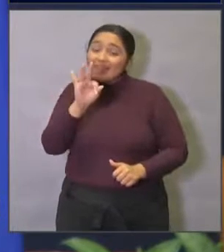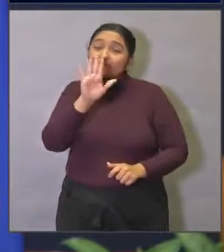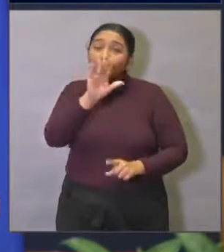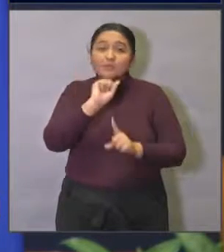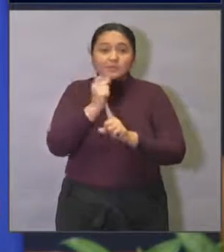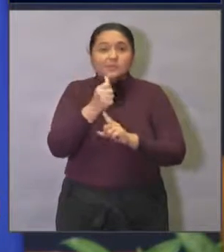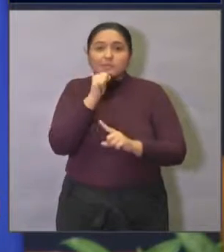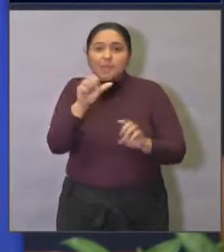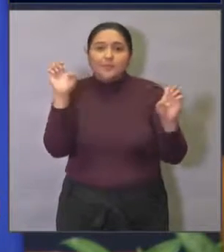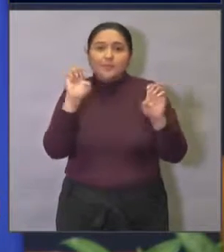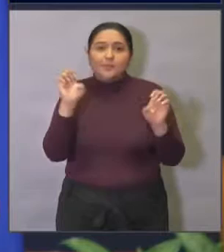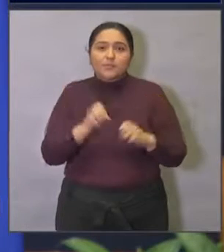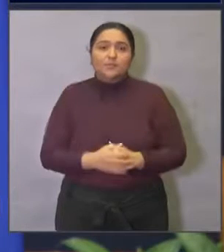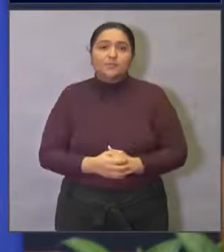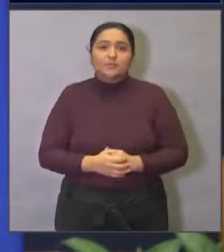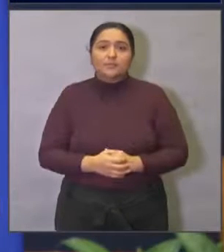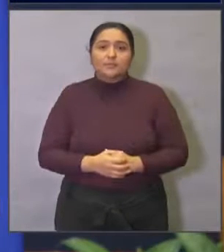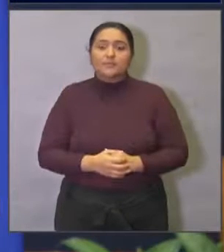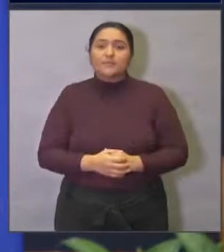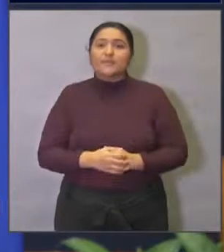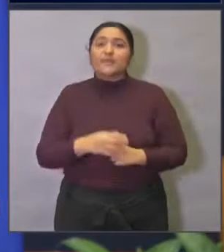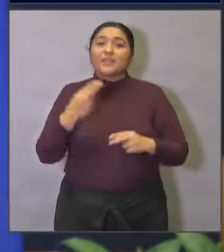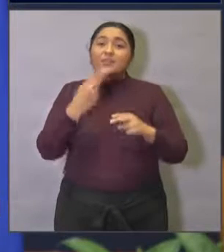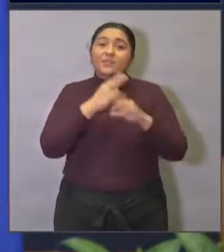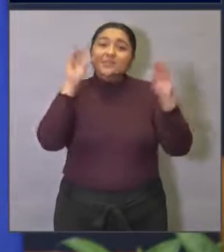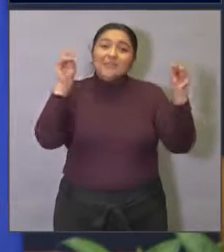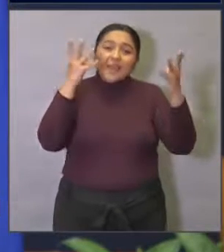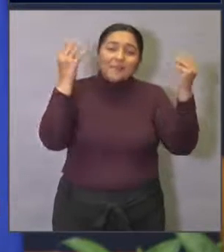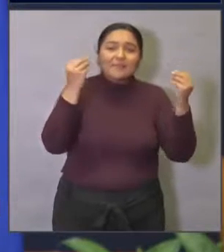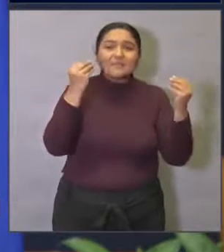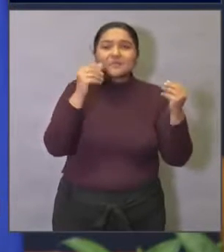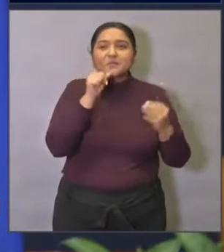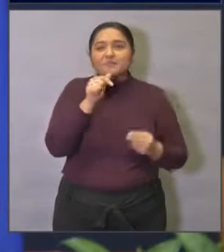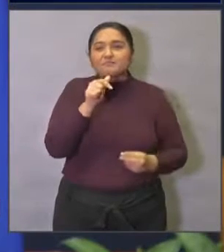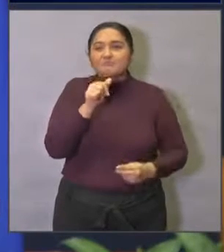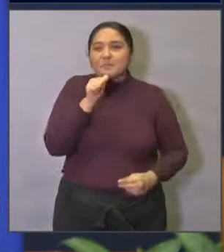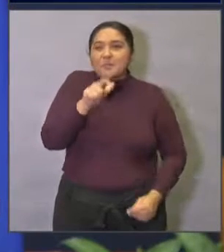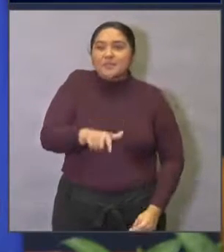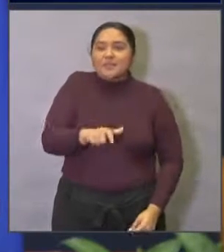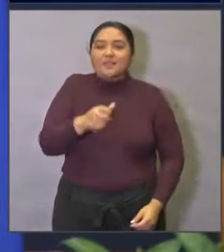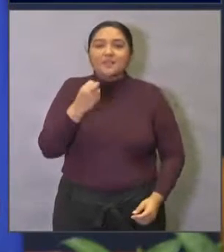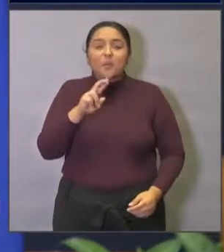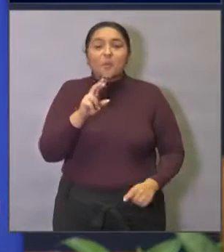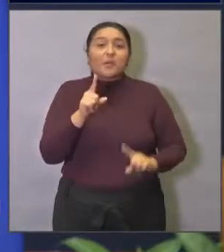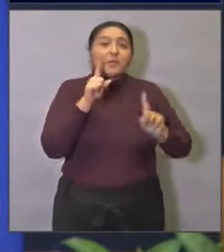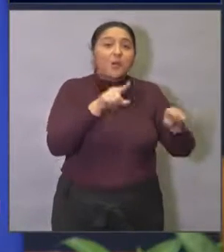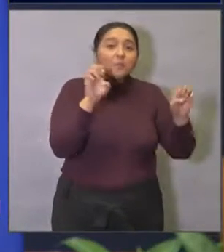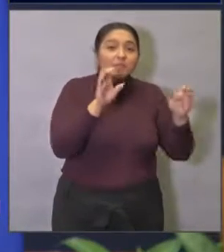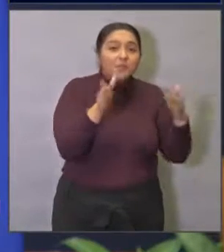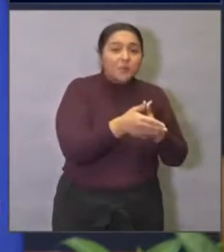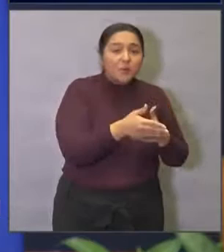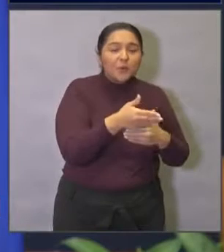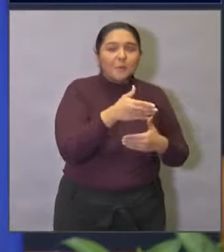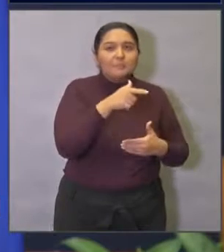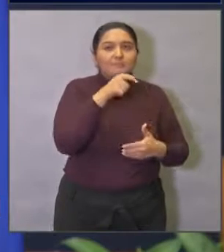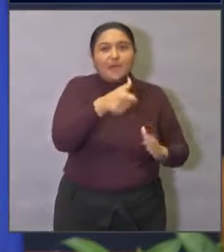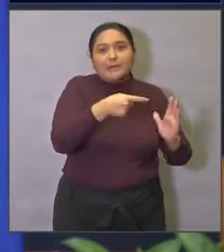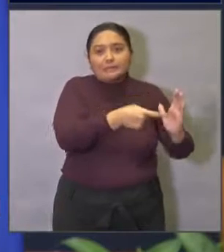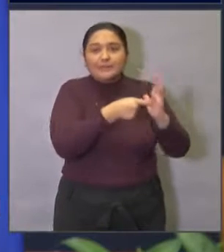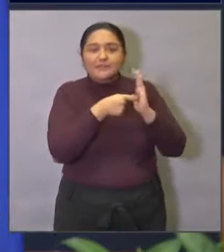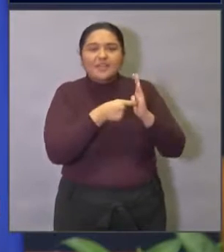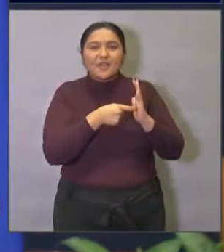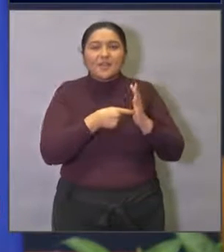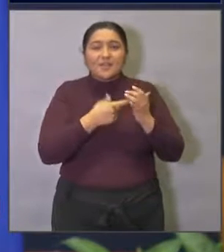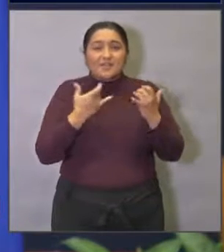situations. Unnecessary use of ambulances and unnecessary use of emergency departments at this point is contributing to